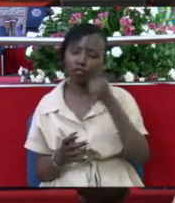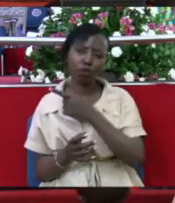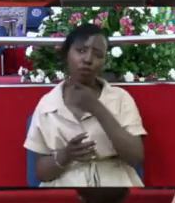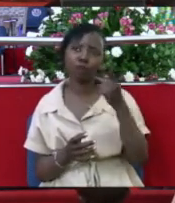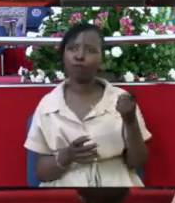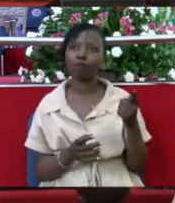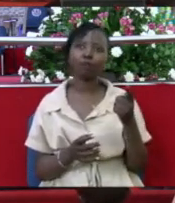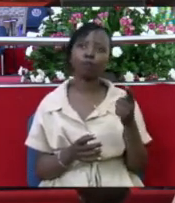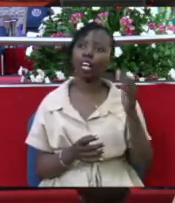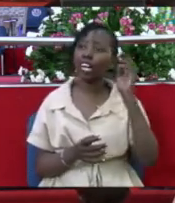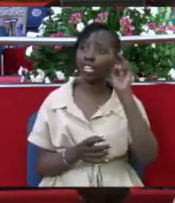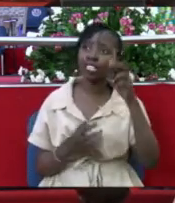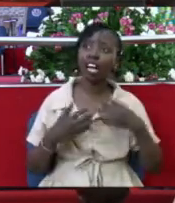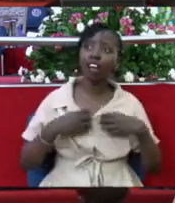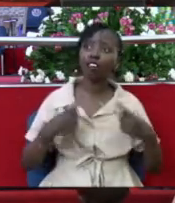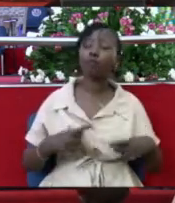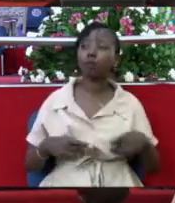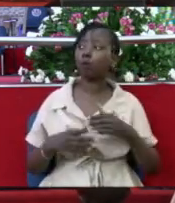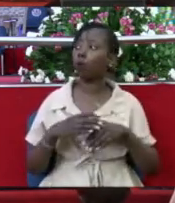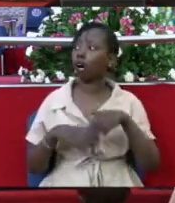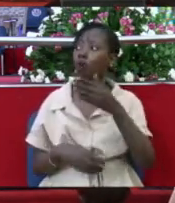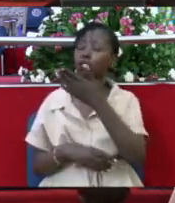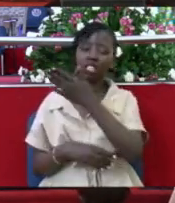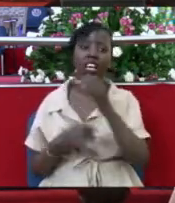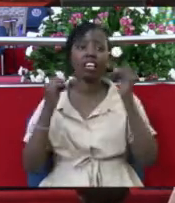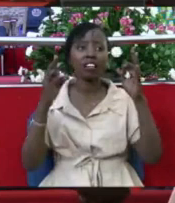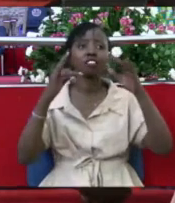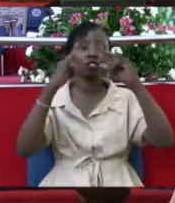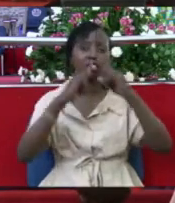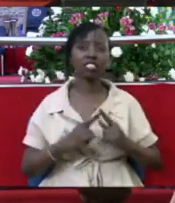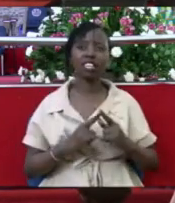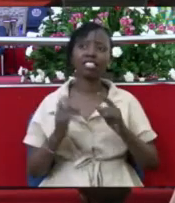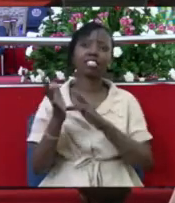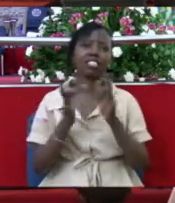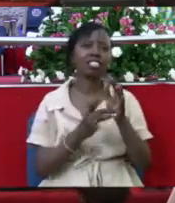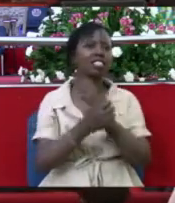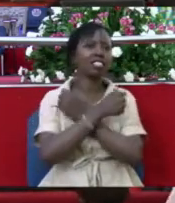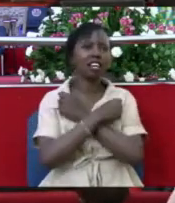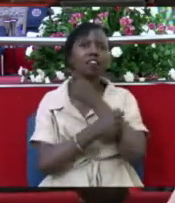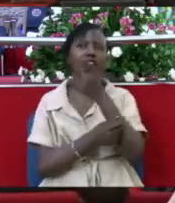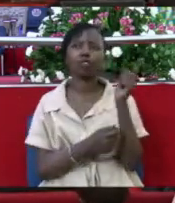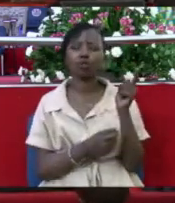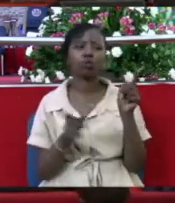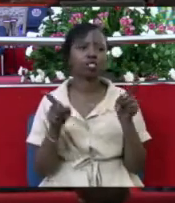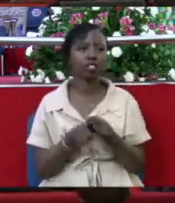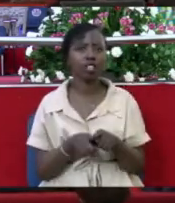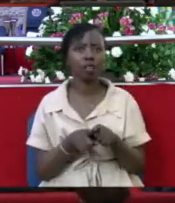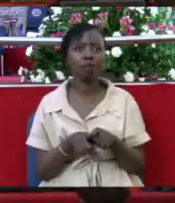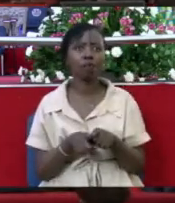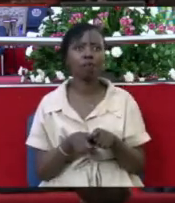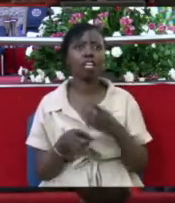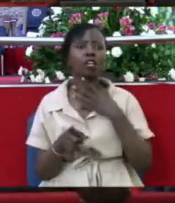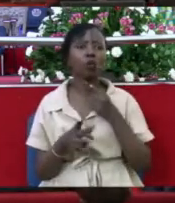there are people outside. Ninaona kuna watu pale nje. If you're in the tent, Jesus loves you too. Kama uko kwenye hema pia Mungu anakupenda. And he wants to start this